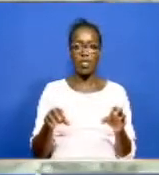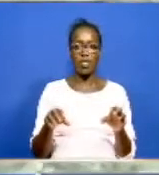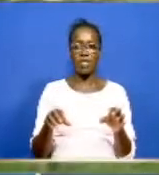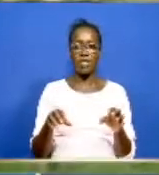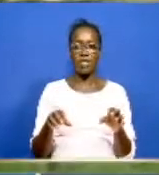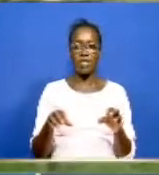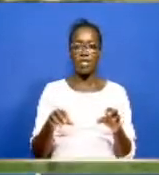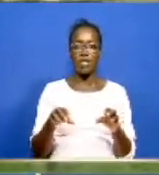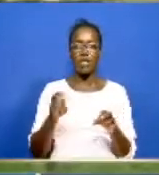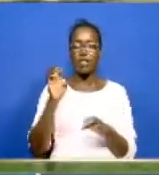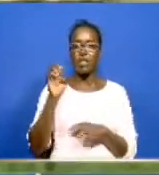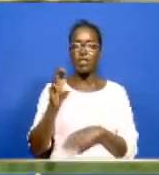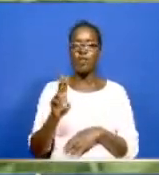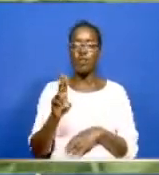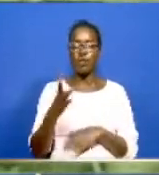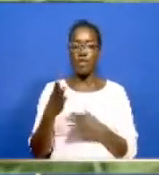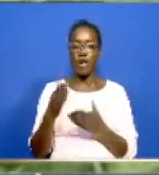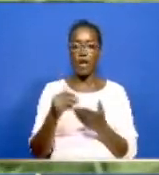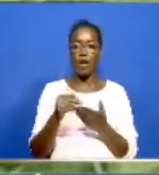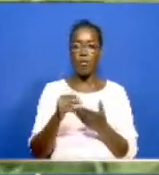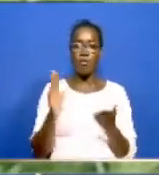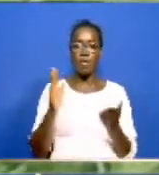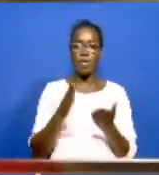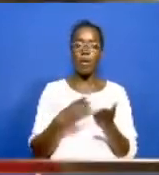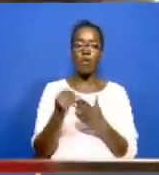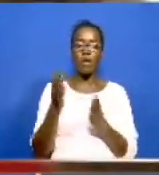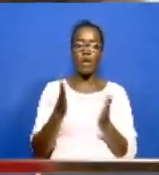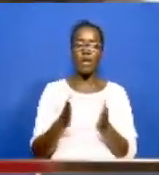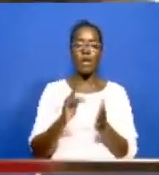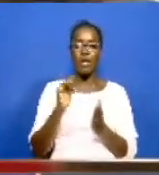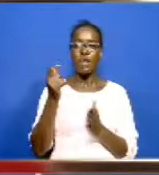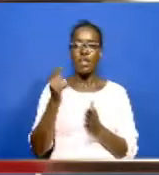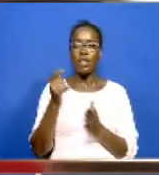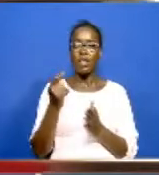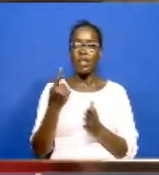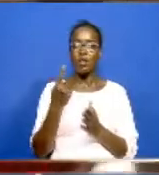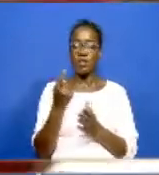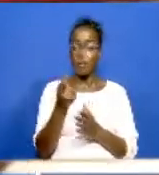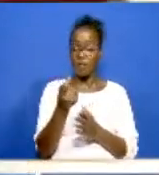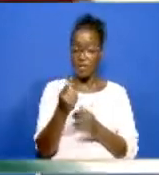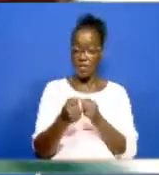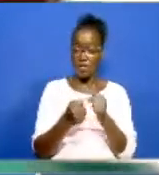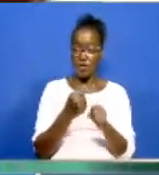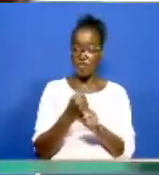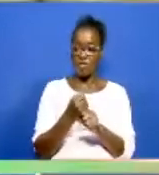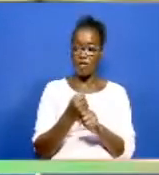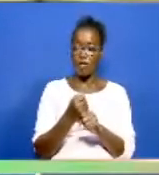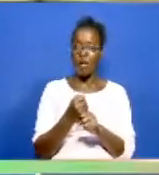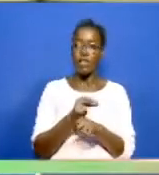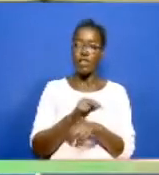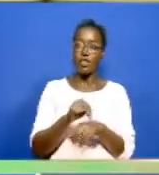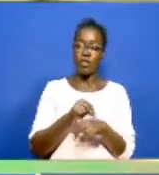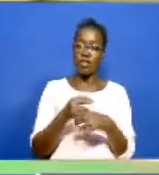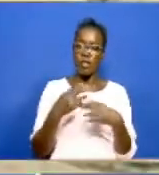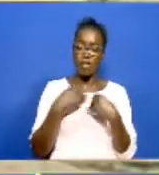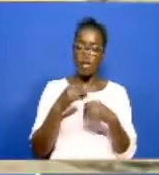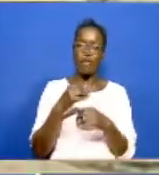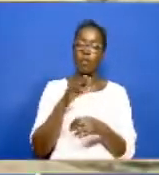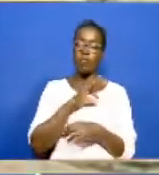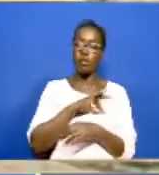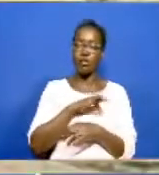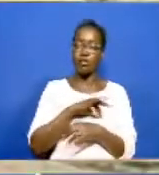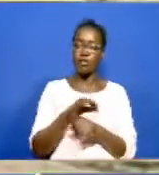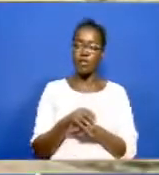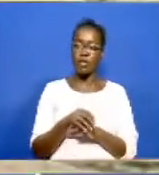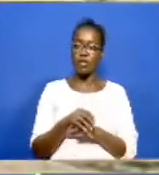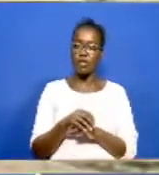European Union has become a major buyer of Kenyan herbs in the last few years due to their nutritional and health benefits.